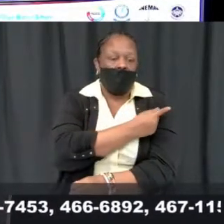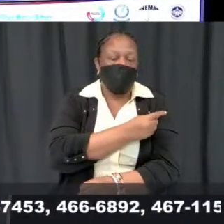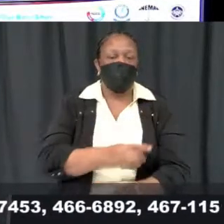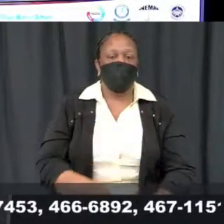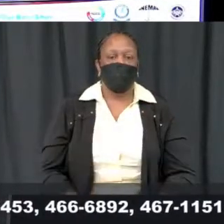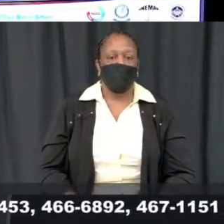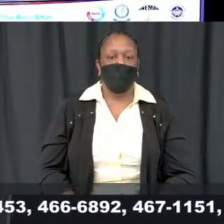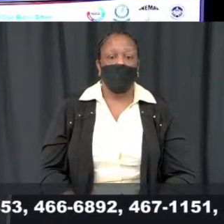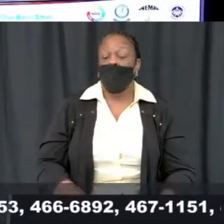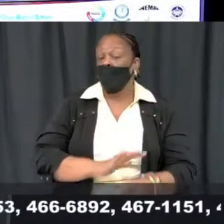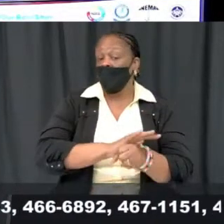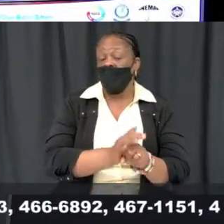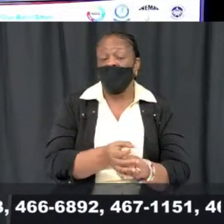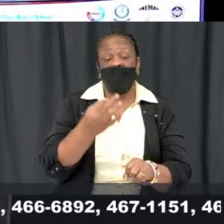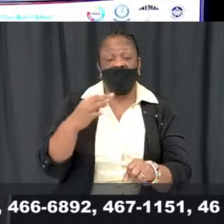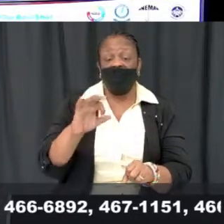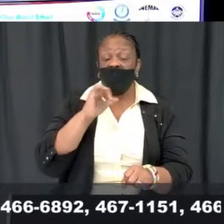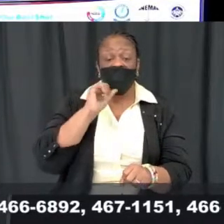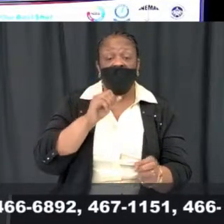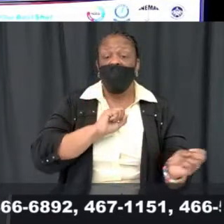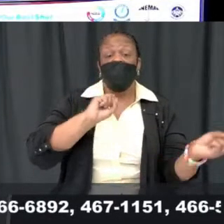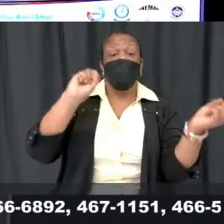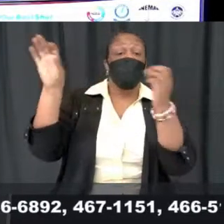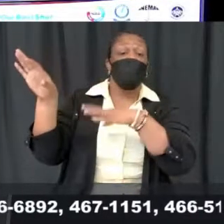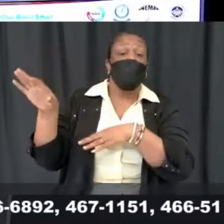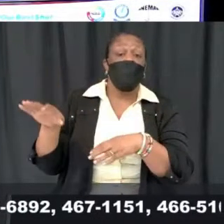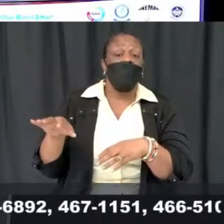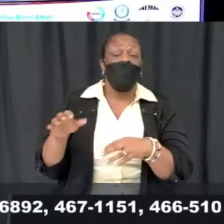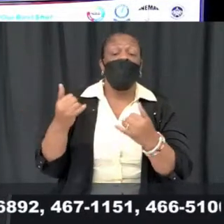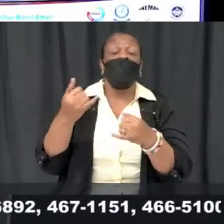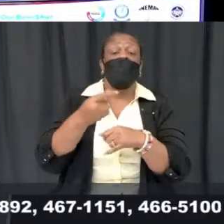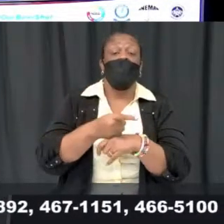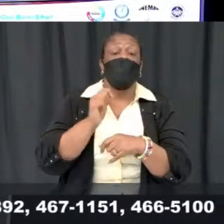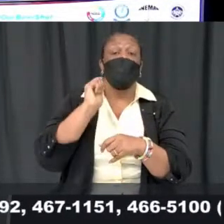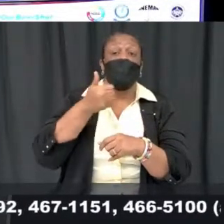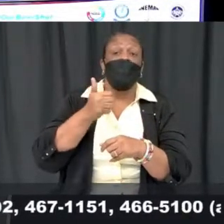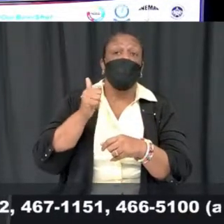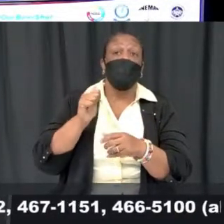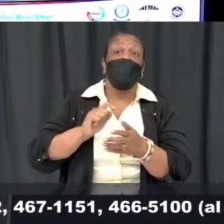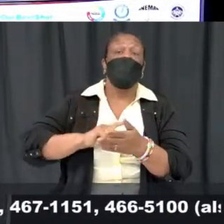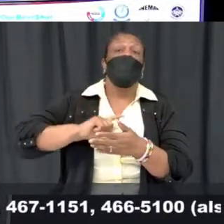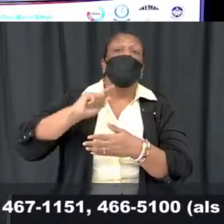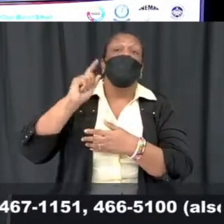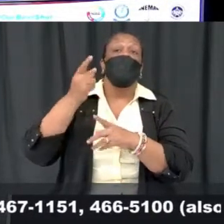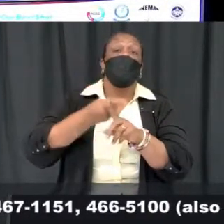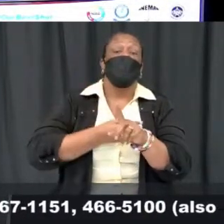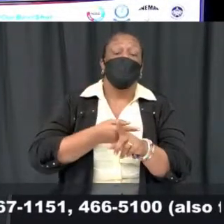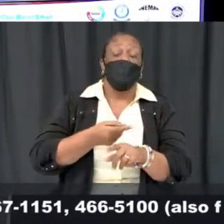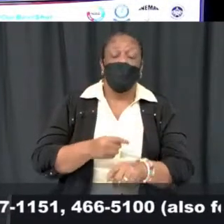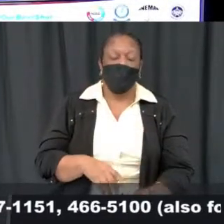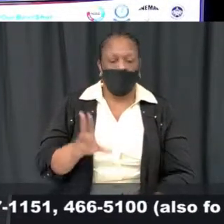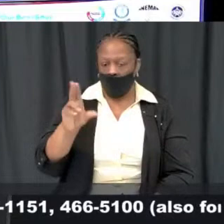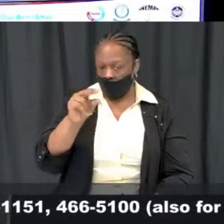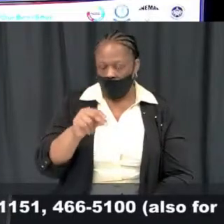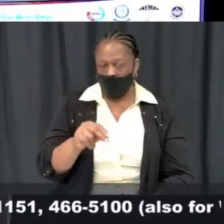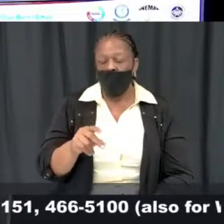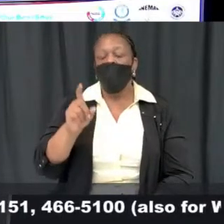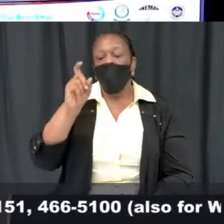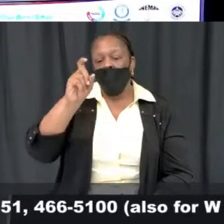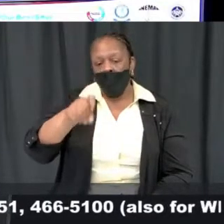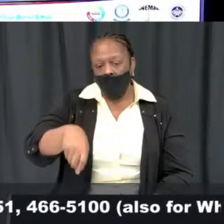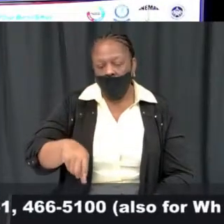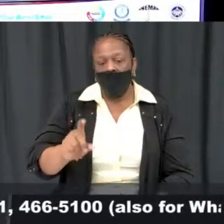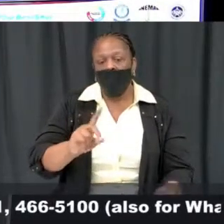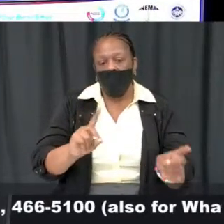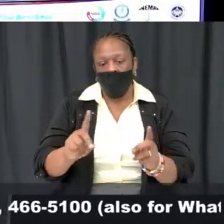so living with COVID doesn't necessarily mean zero COVID, but making sure that we have the things in place to protect ourselves